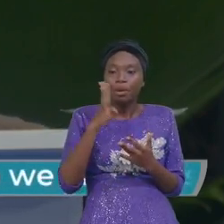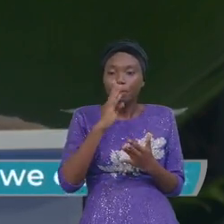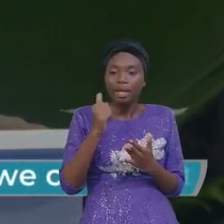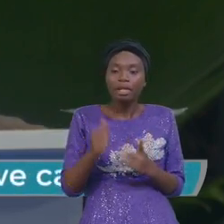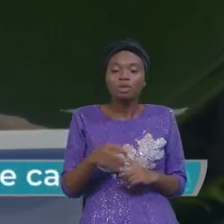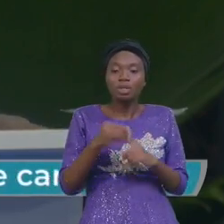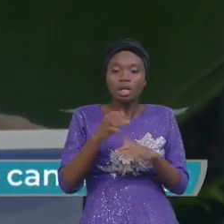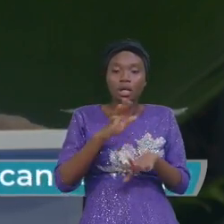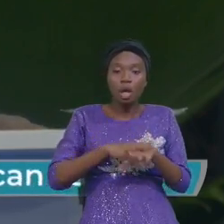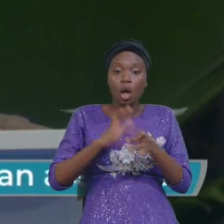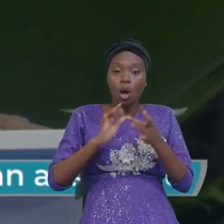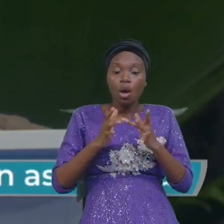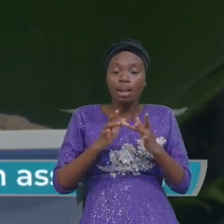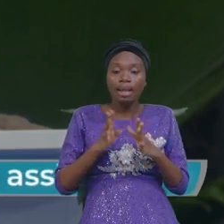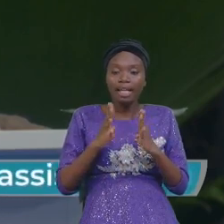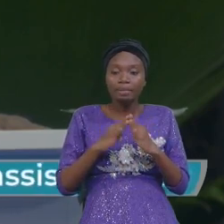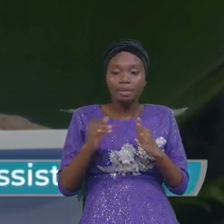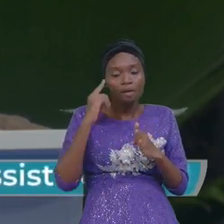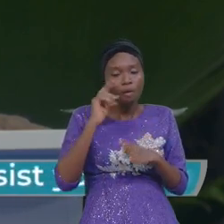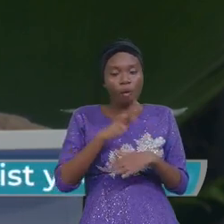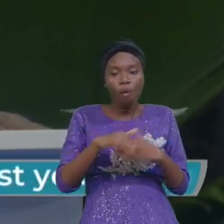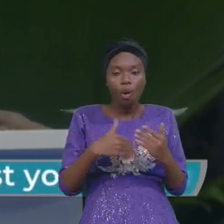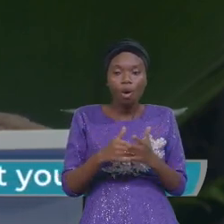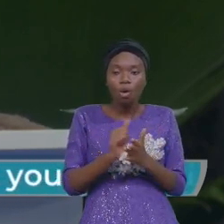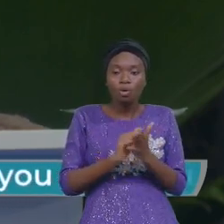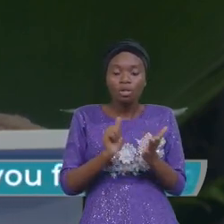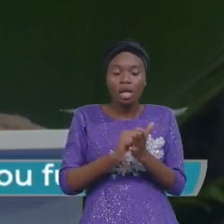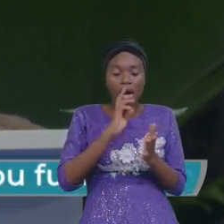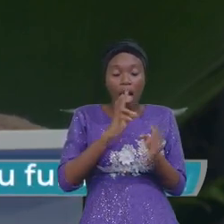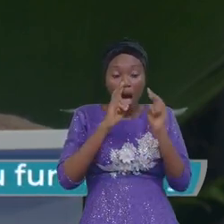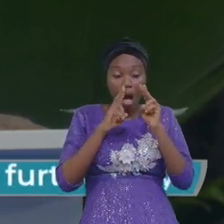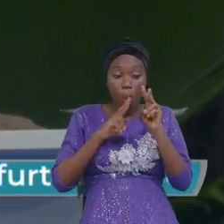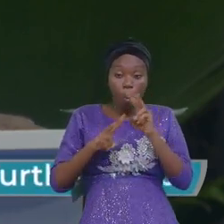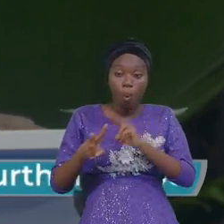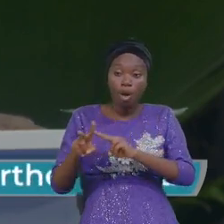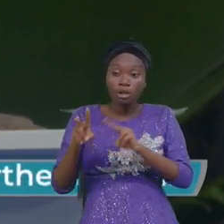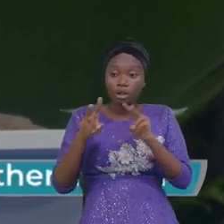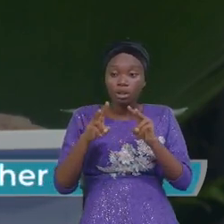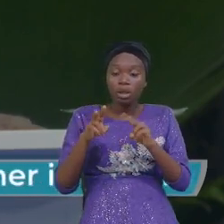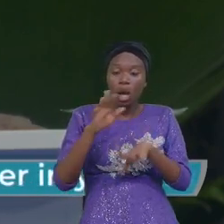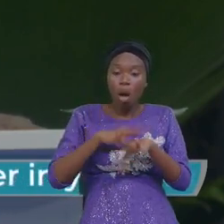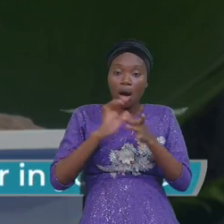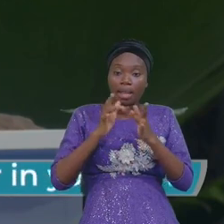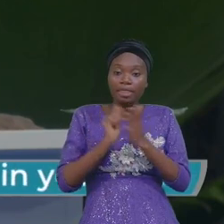online banquet for all those watching online who gave their lives to Christ